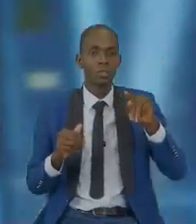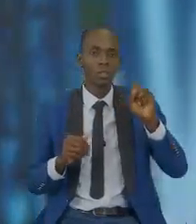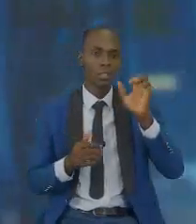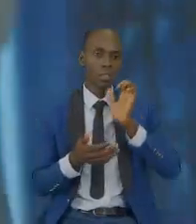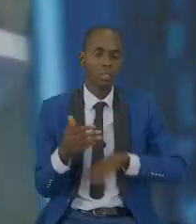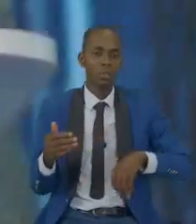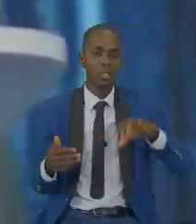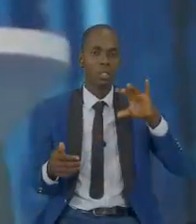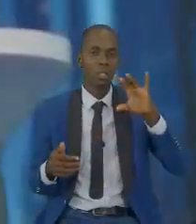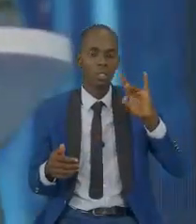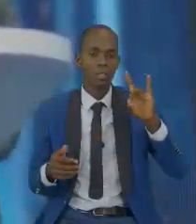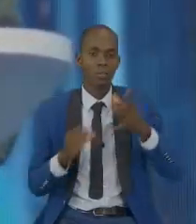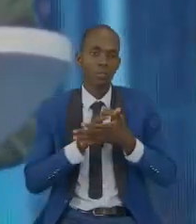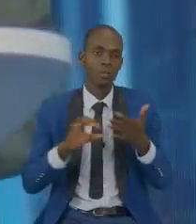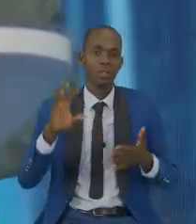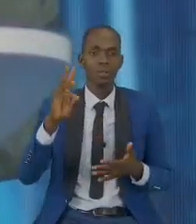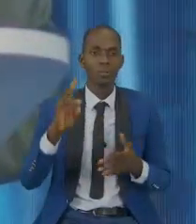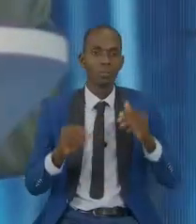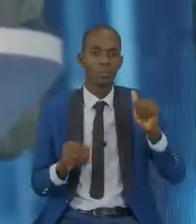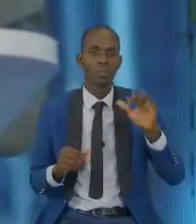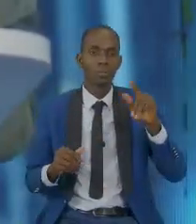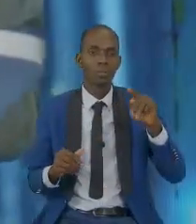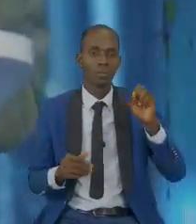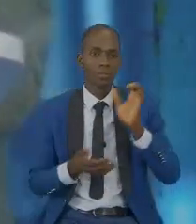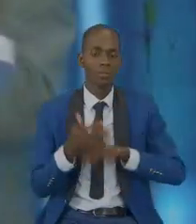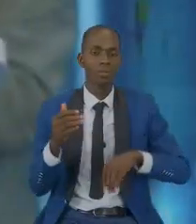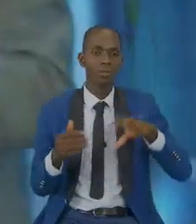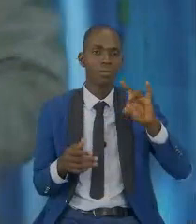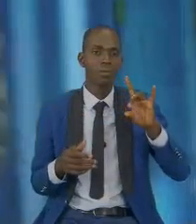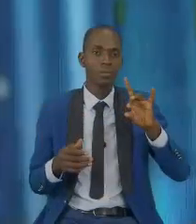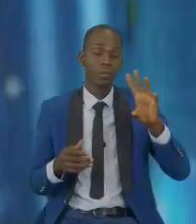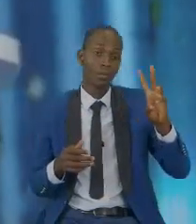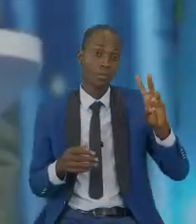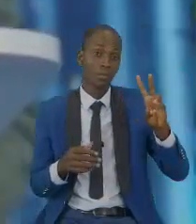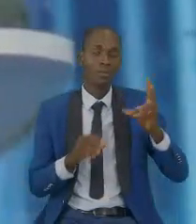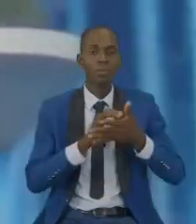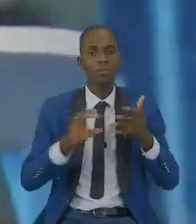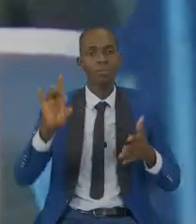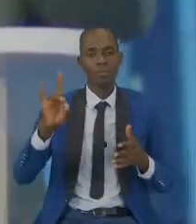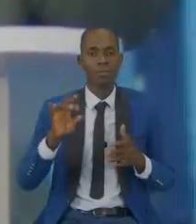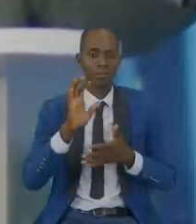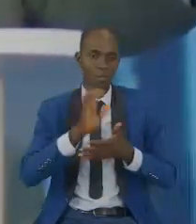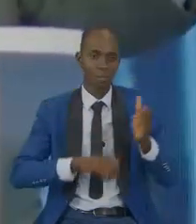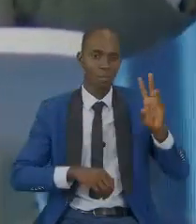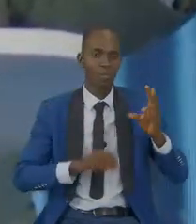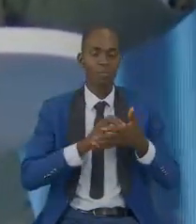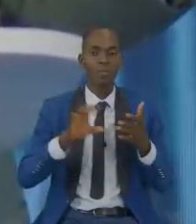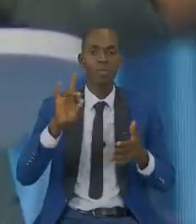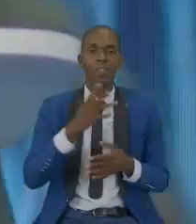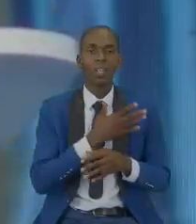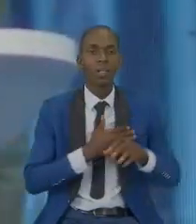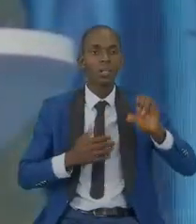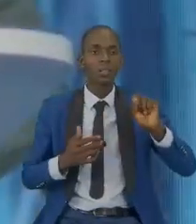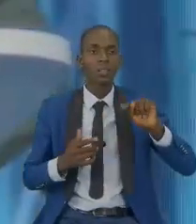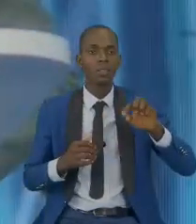8. Acts chapter 8, we're reading from verse 8. Chapter 6, verse 8, and Stephen, full of faith.